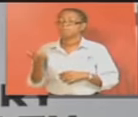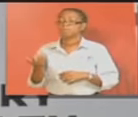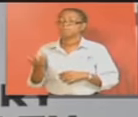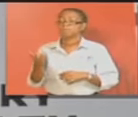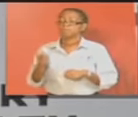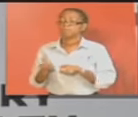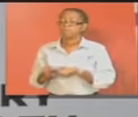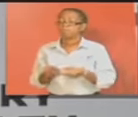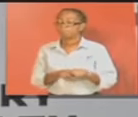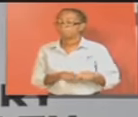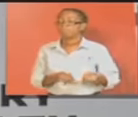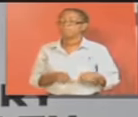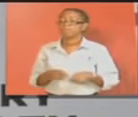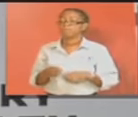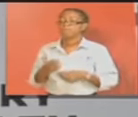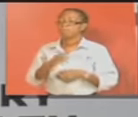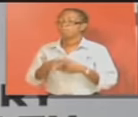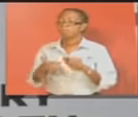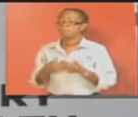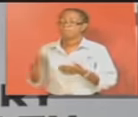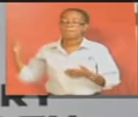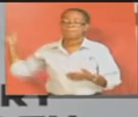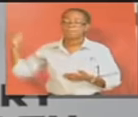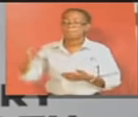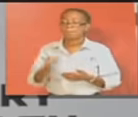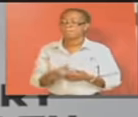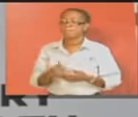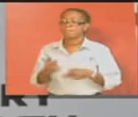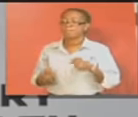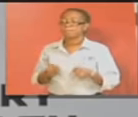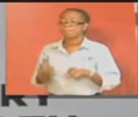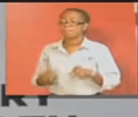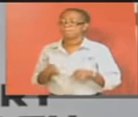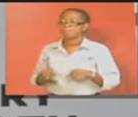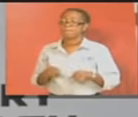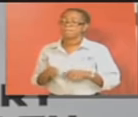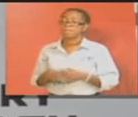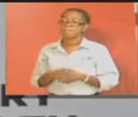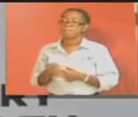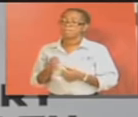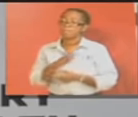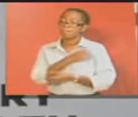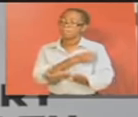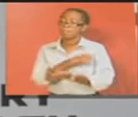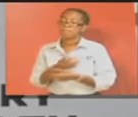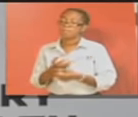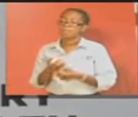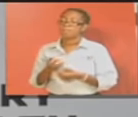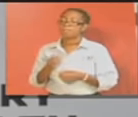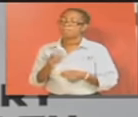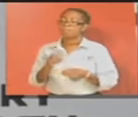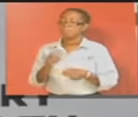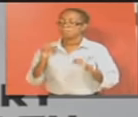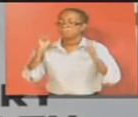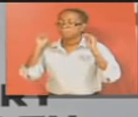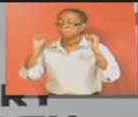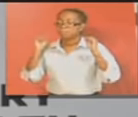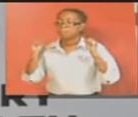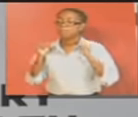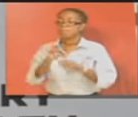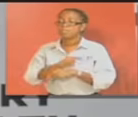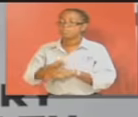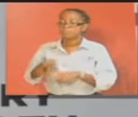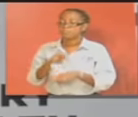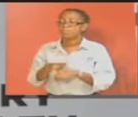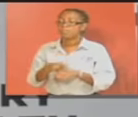Security. As such, any sort of information regarding your requested statistics would really have to be directed to the Ministry of National